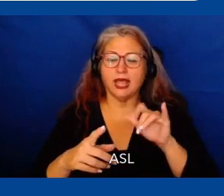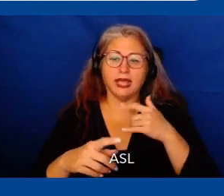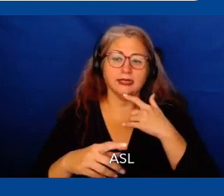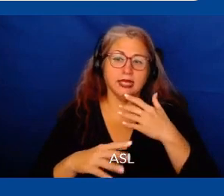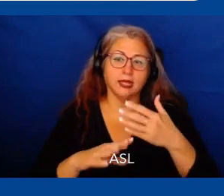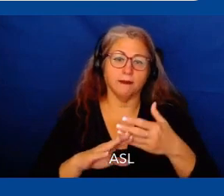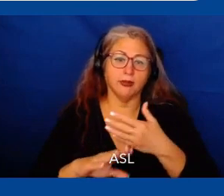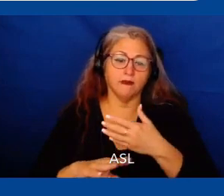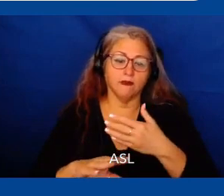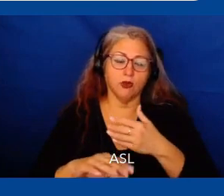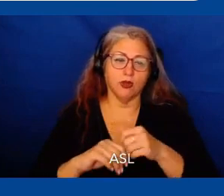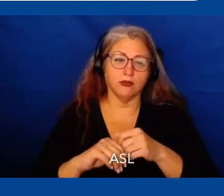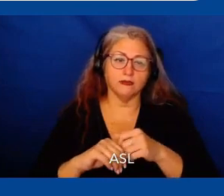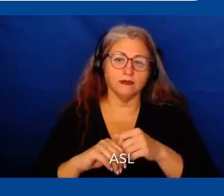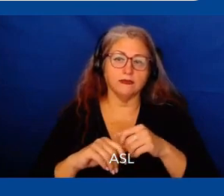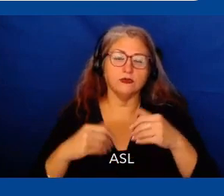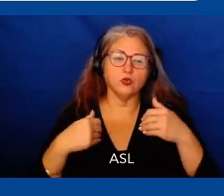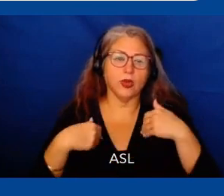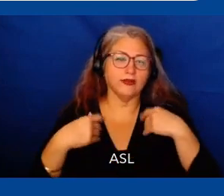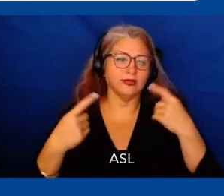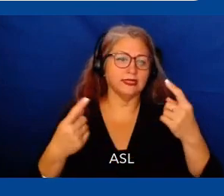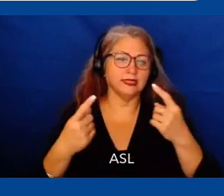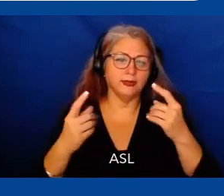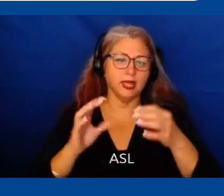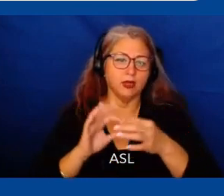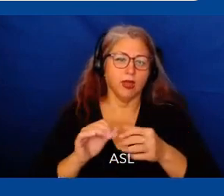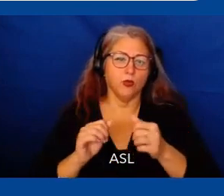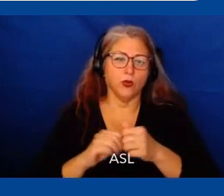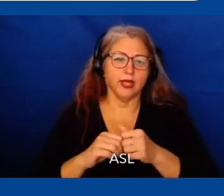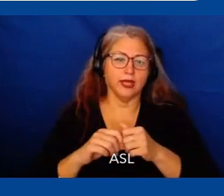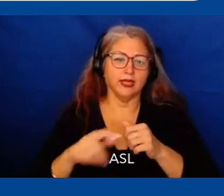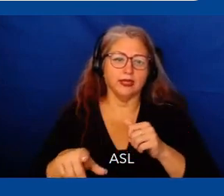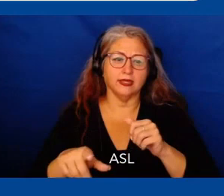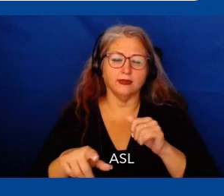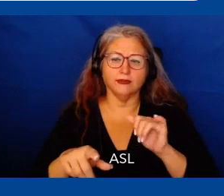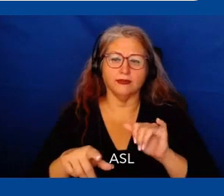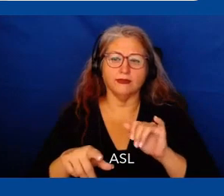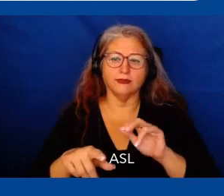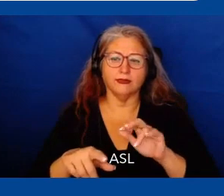like there was something about the nature of how that